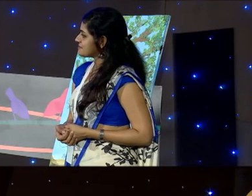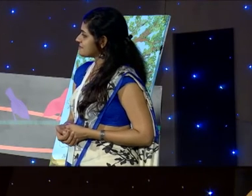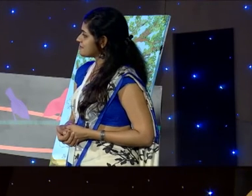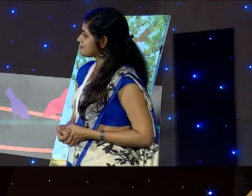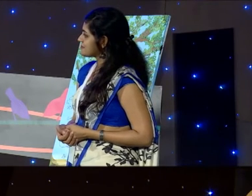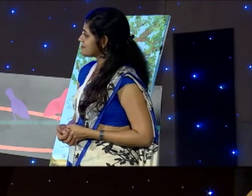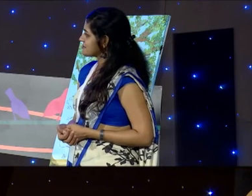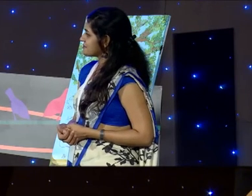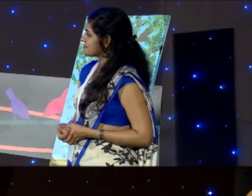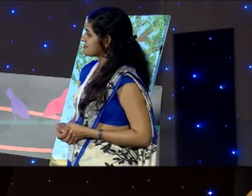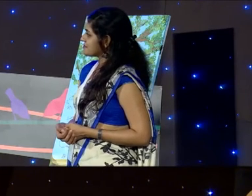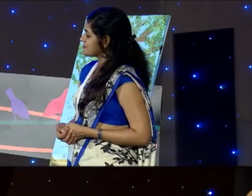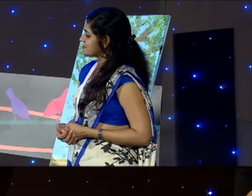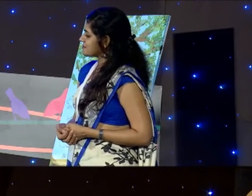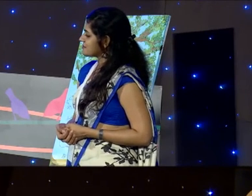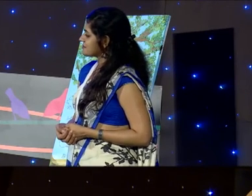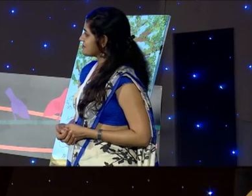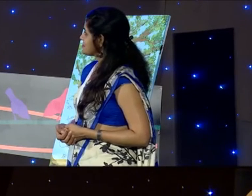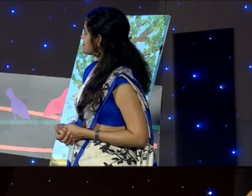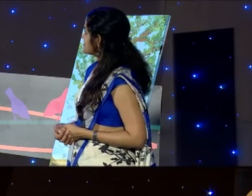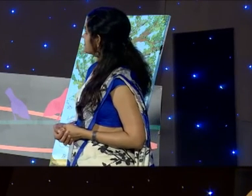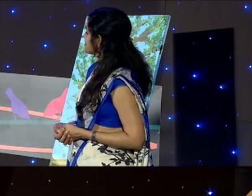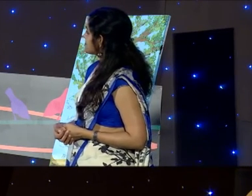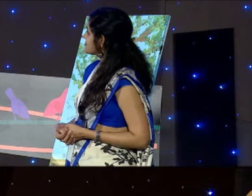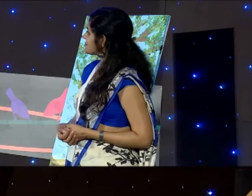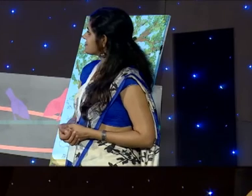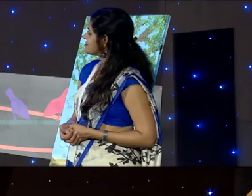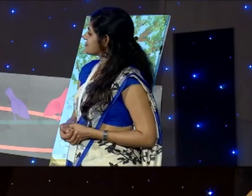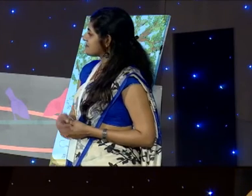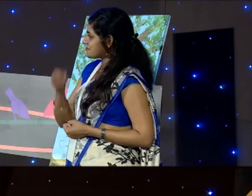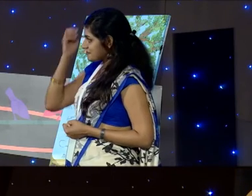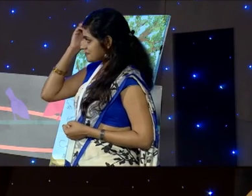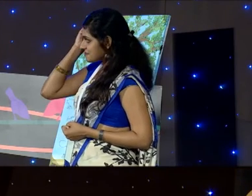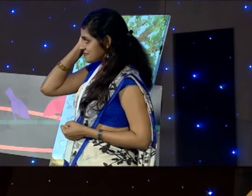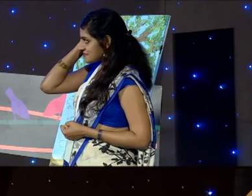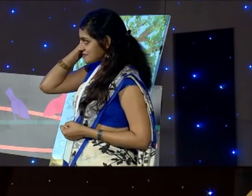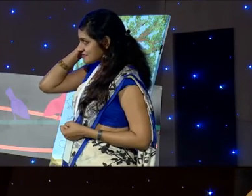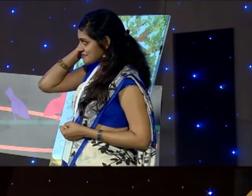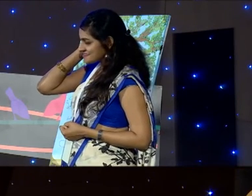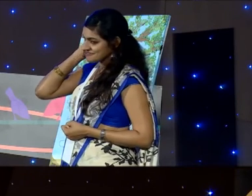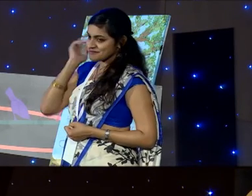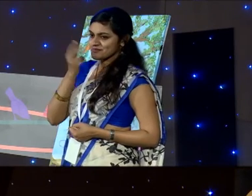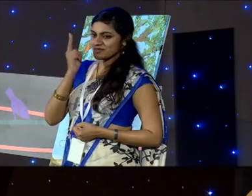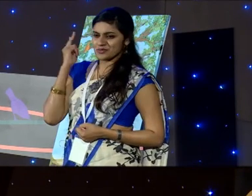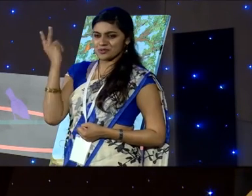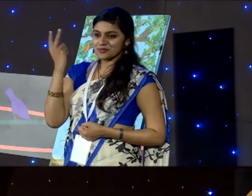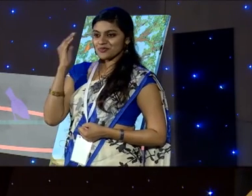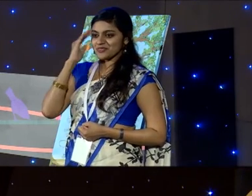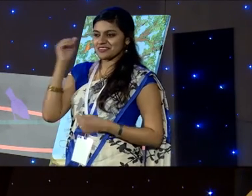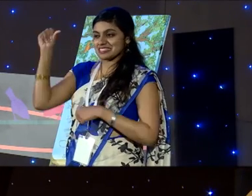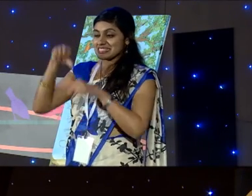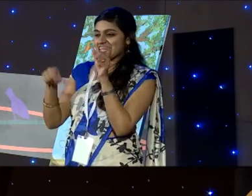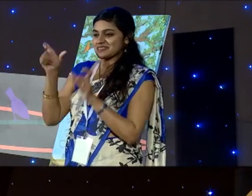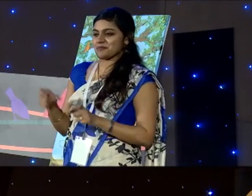Just advance the slide. So we've been looking, let me go back. You recognize these two scientists,